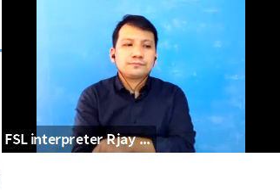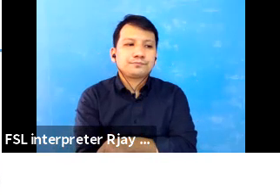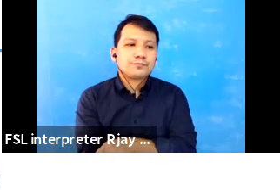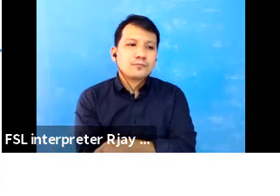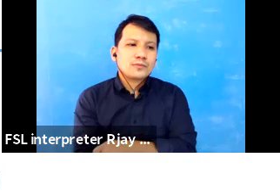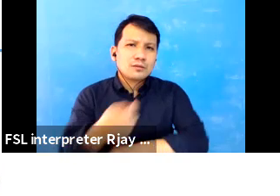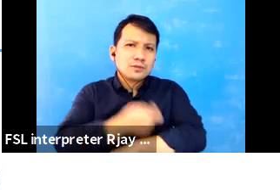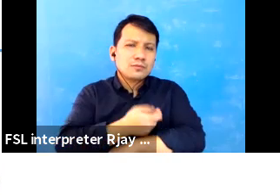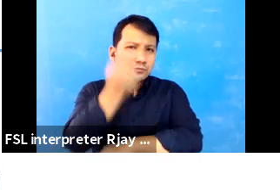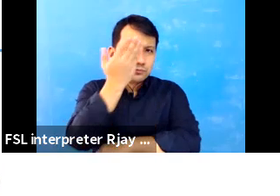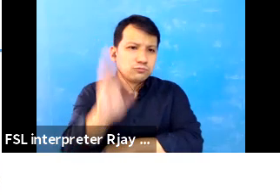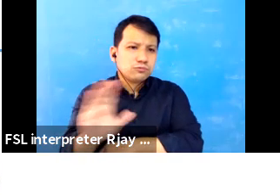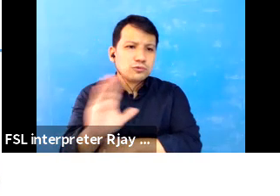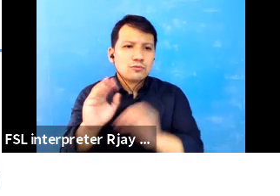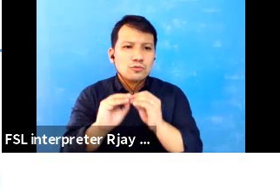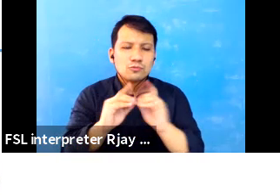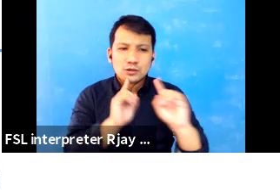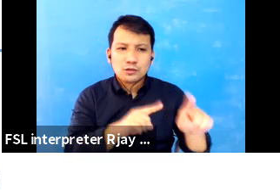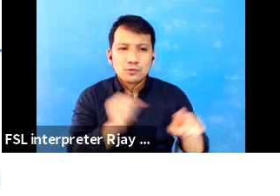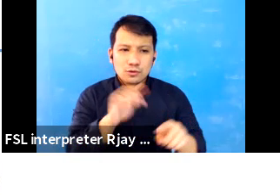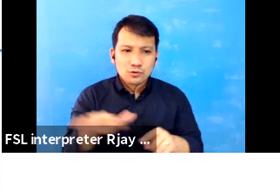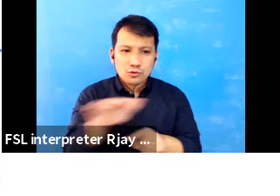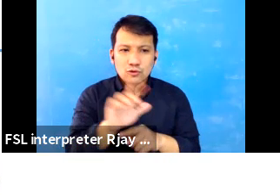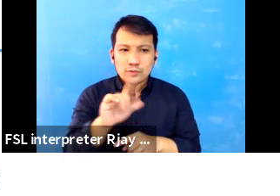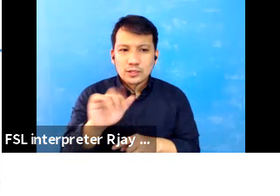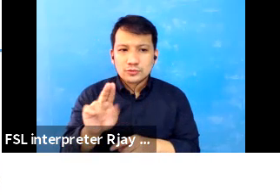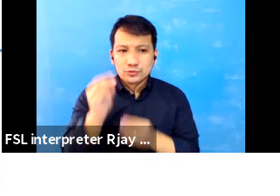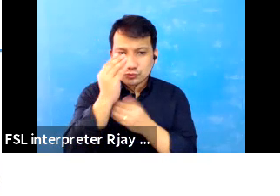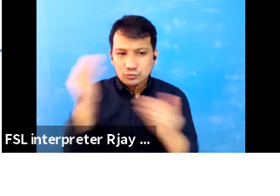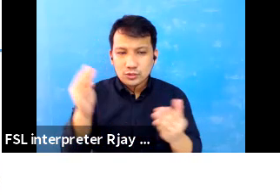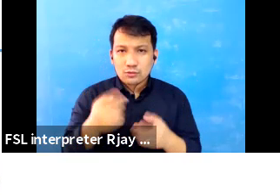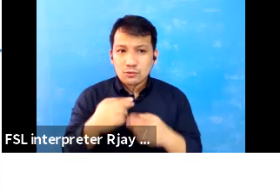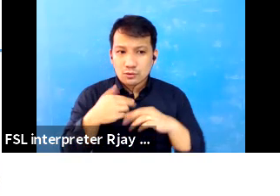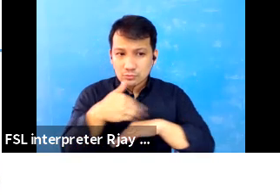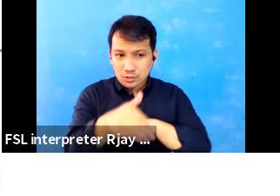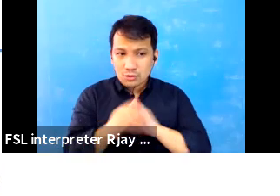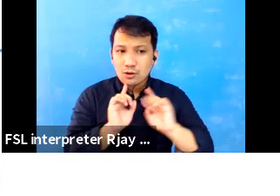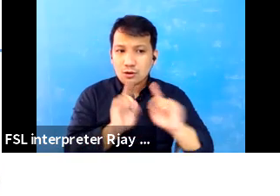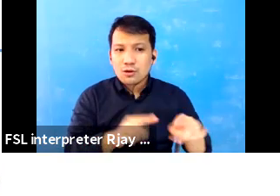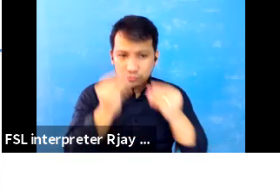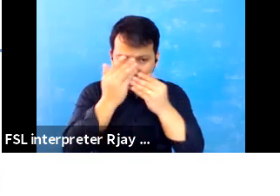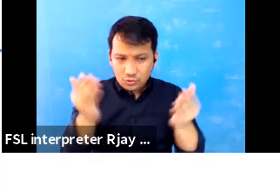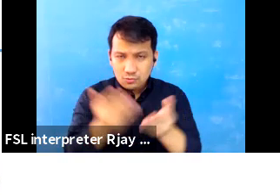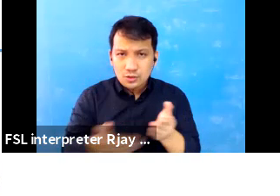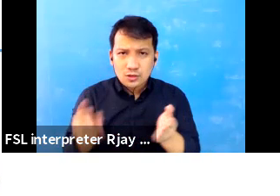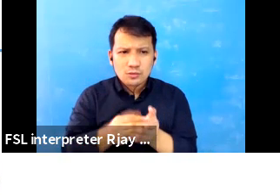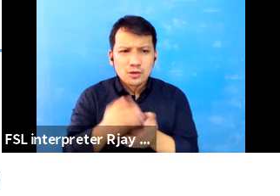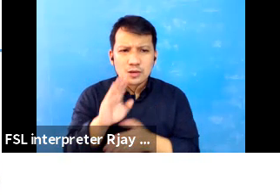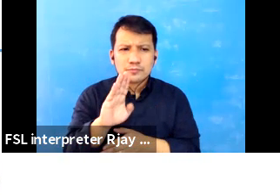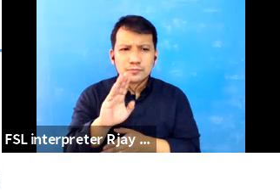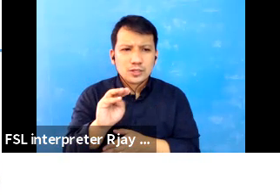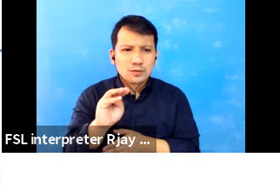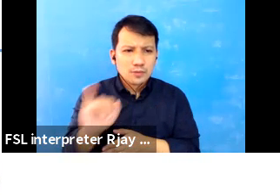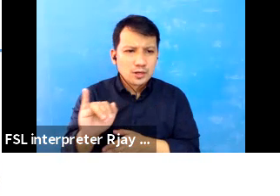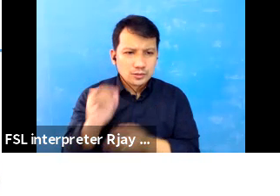table, which I think has been given to all of the LGUs. So you can refer to it, or you can always look at the BMI of